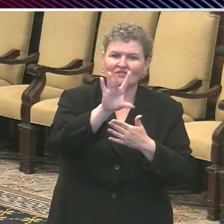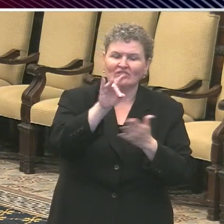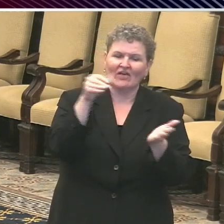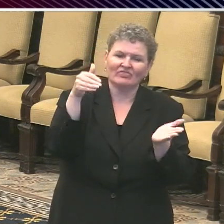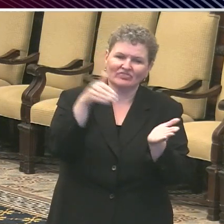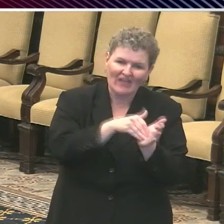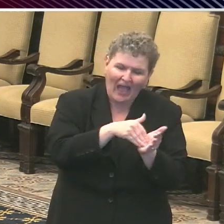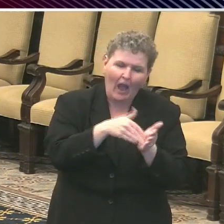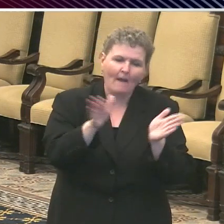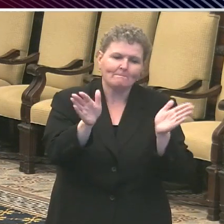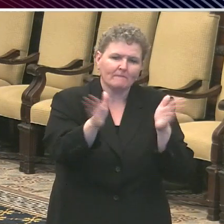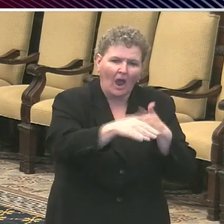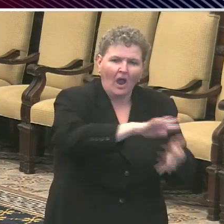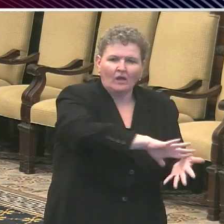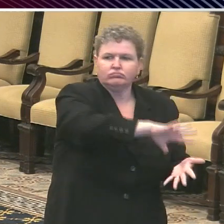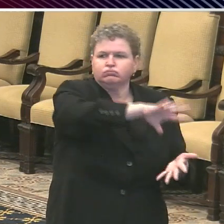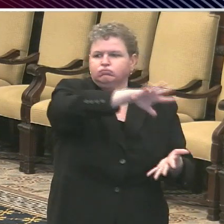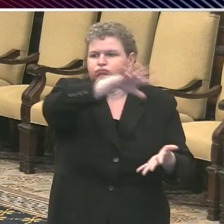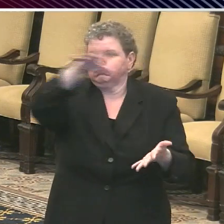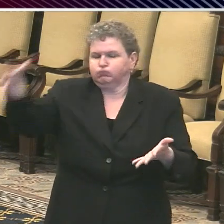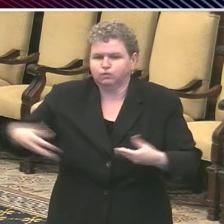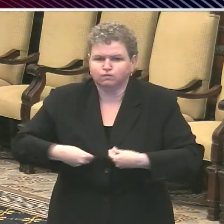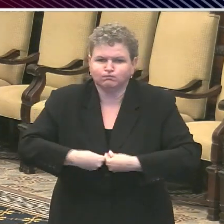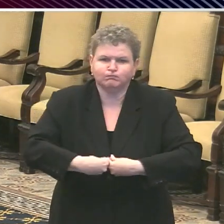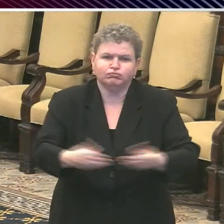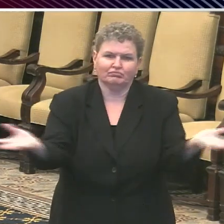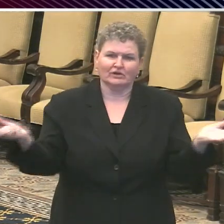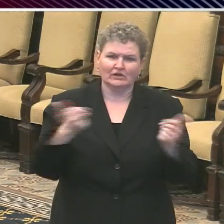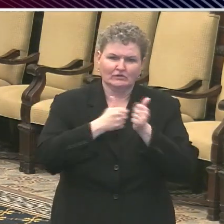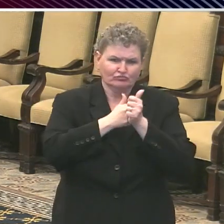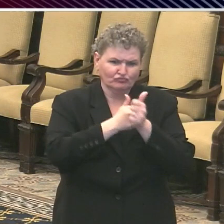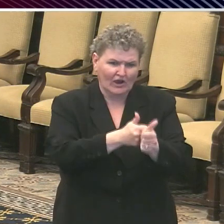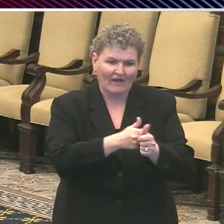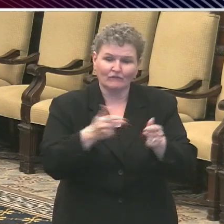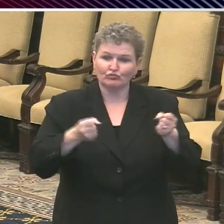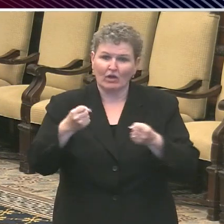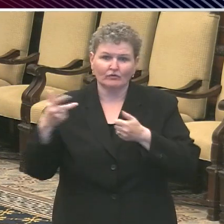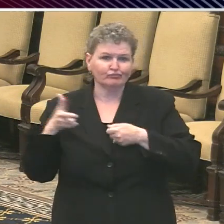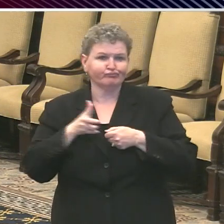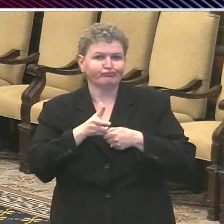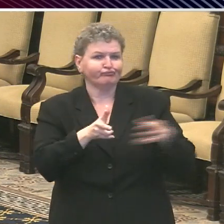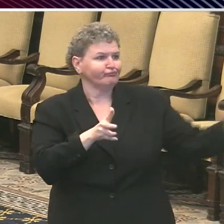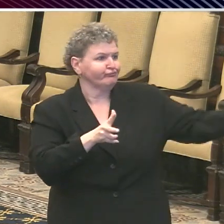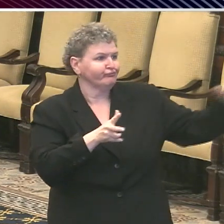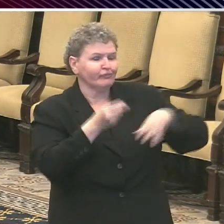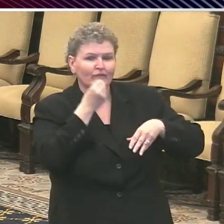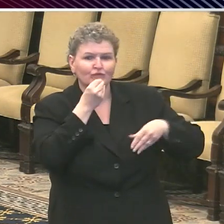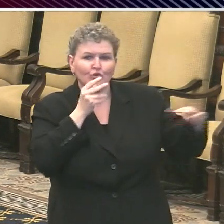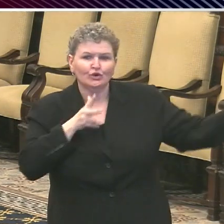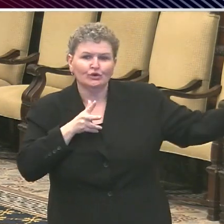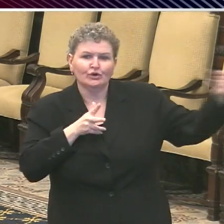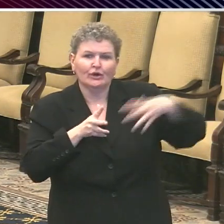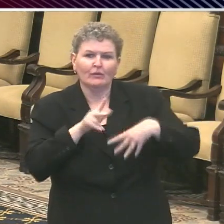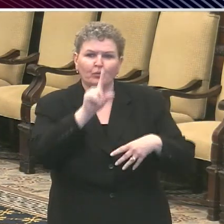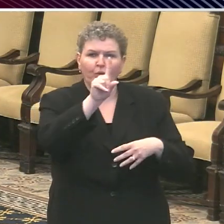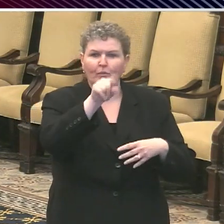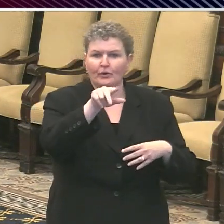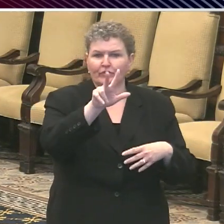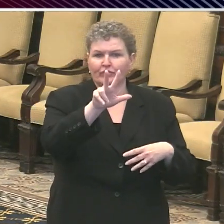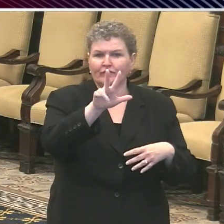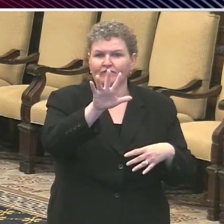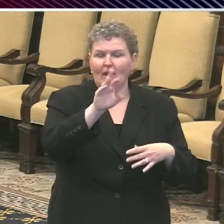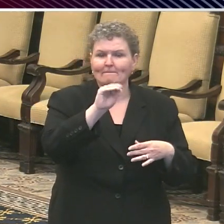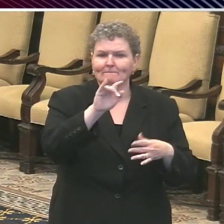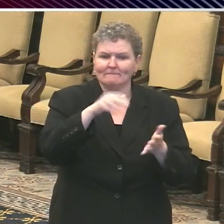to residents. At the drive-through site, Philabundance plans to distribute one 35-pound food share per vehicle while